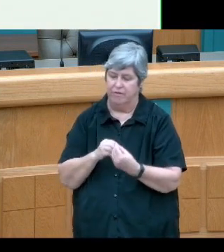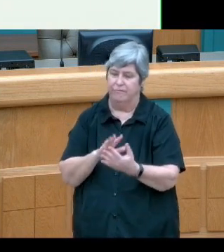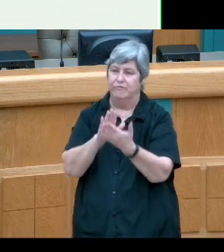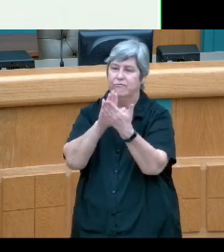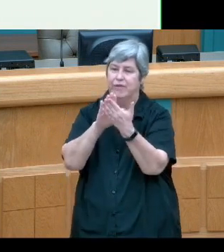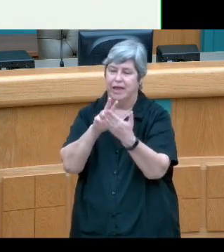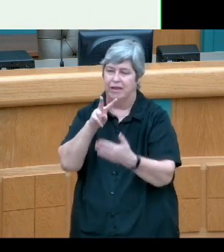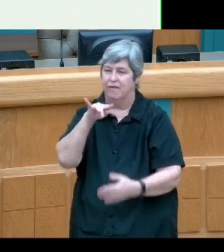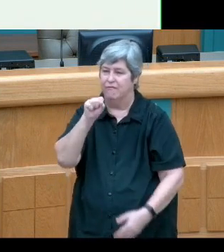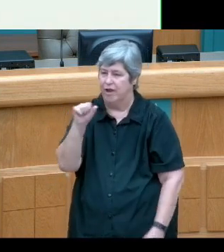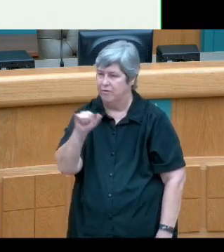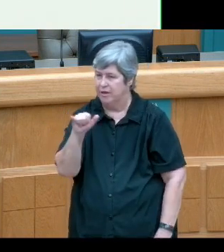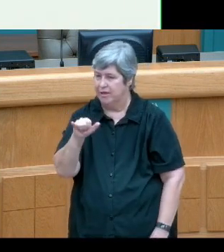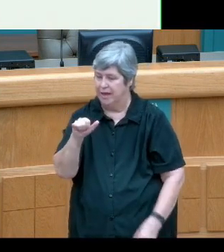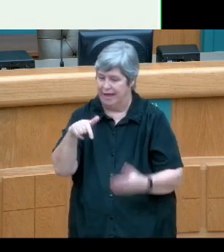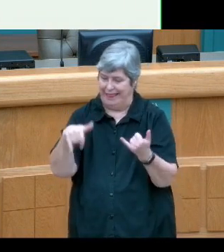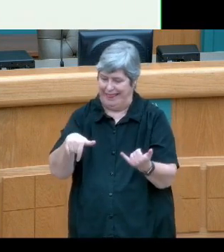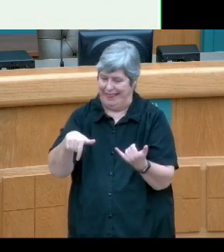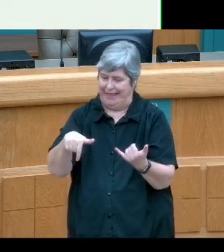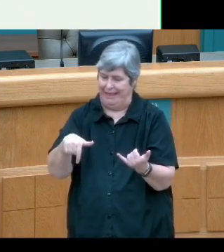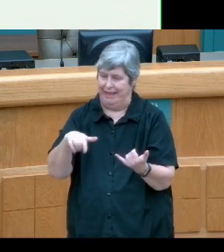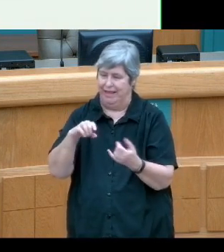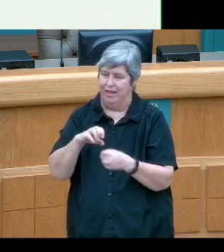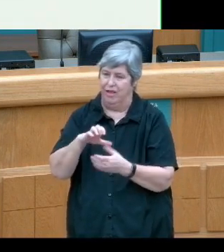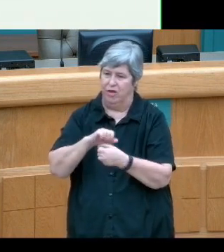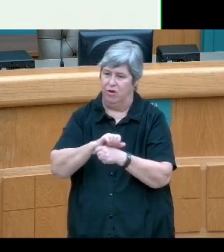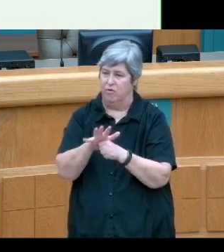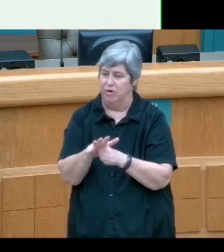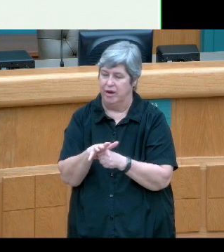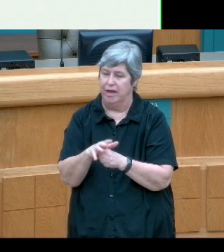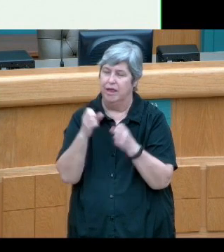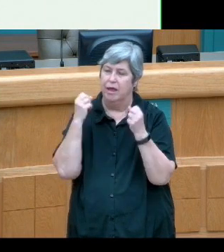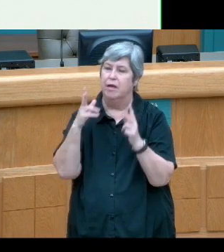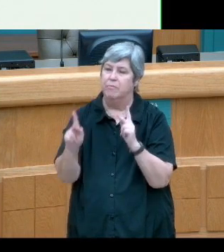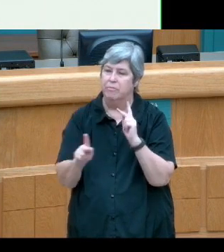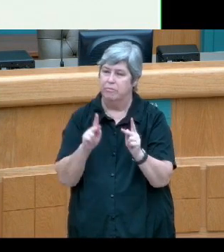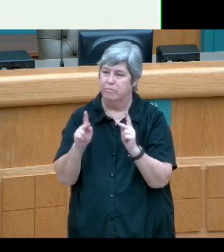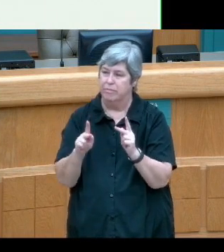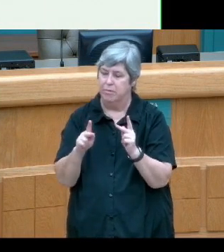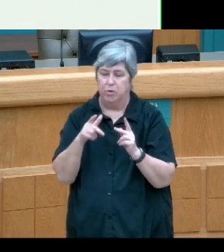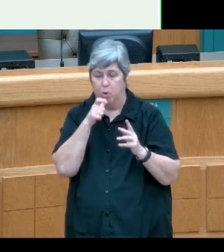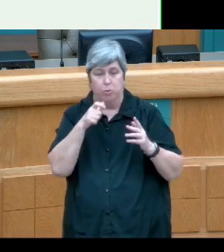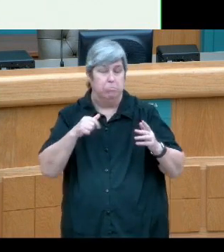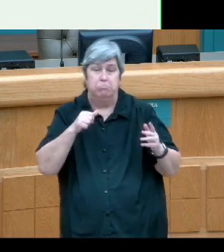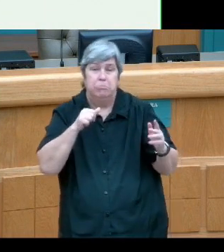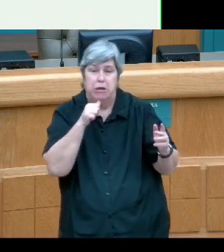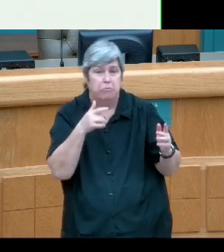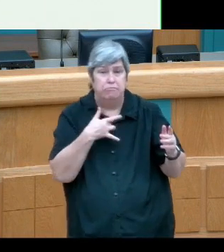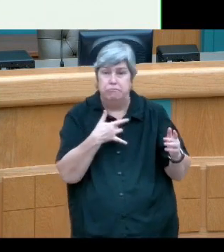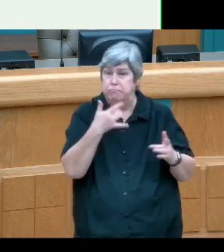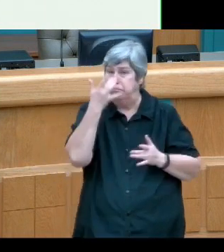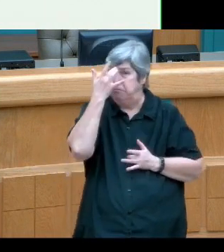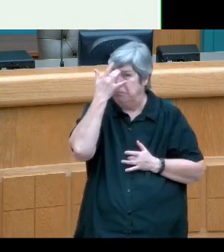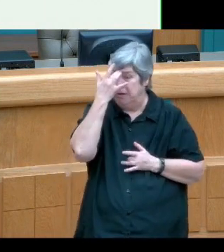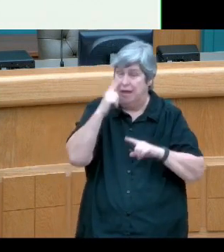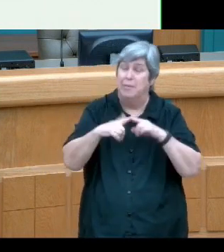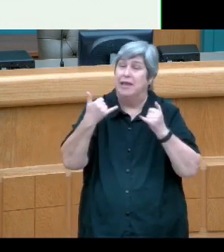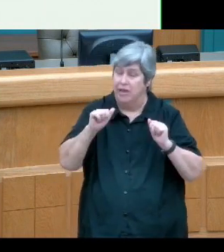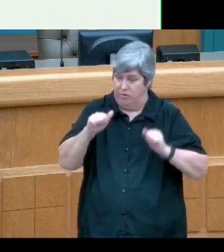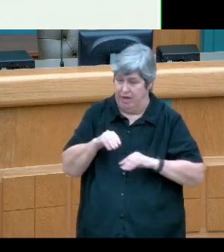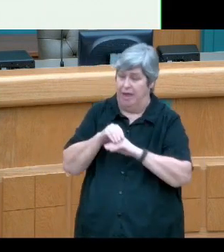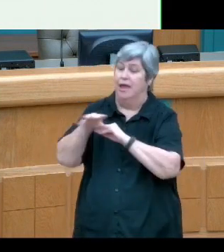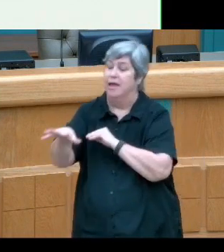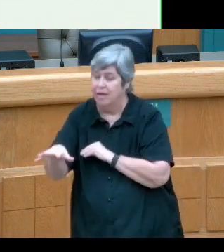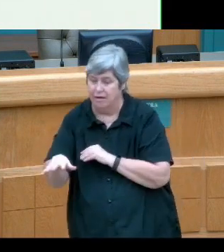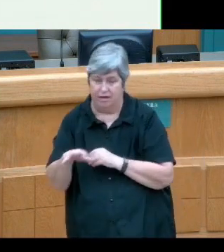like COVID-19 before, which there's a high number of asymptomatic people which are still infectious, which is not the